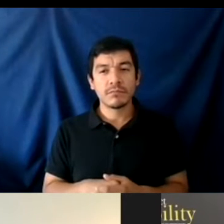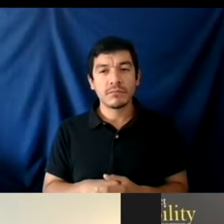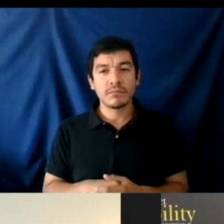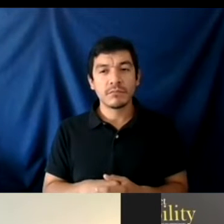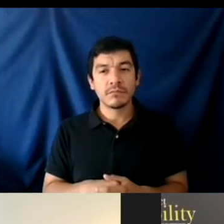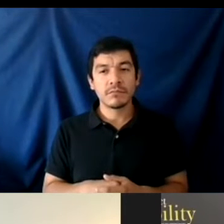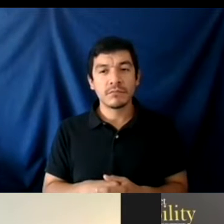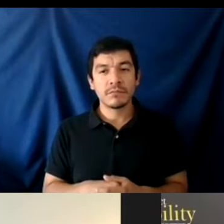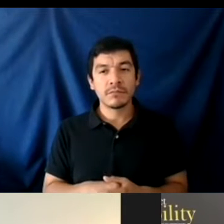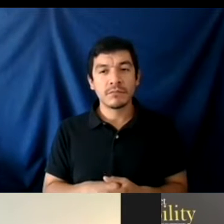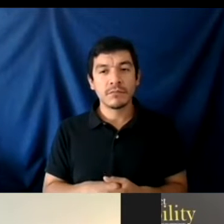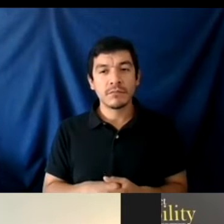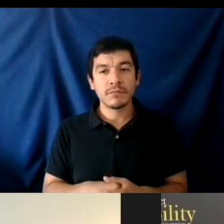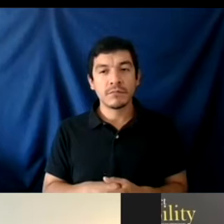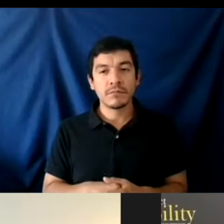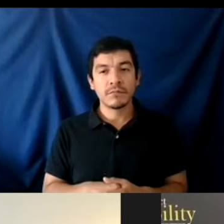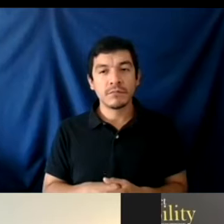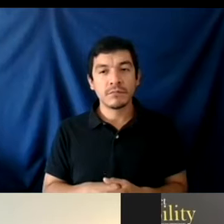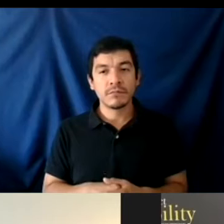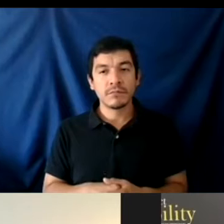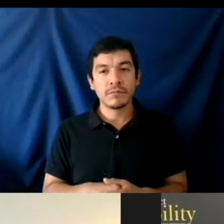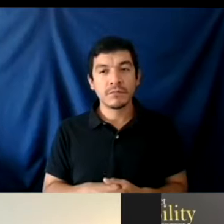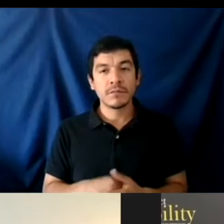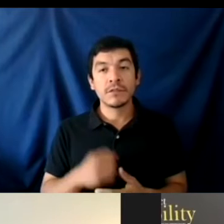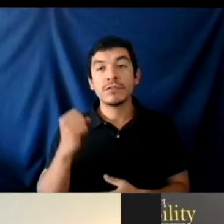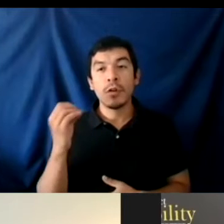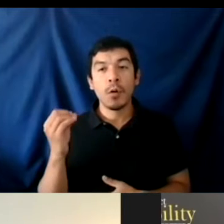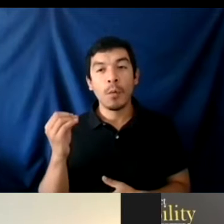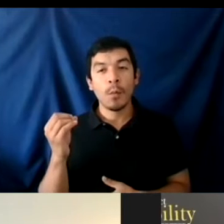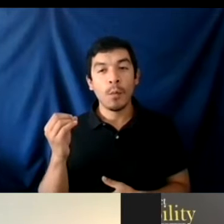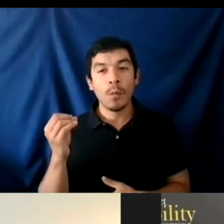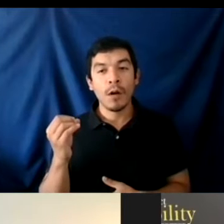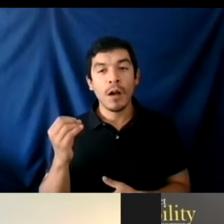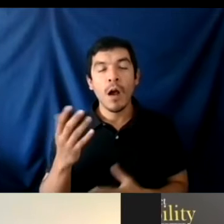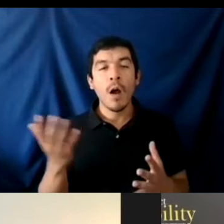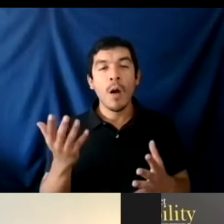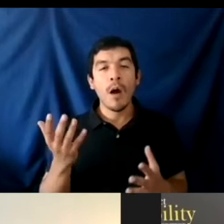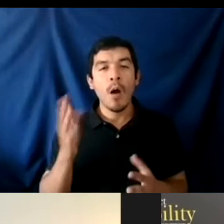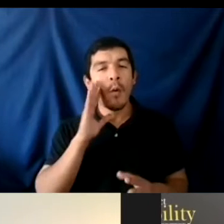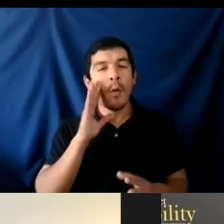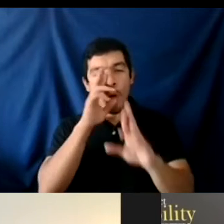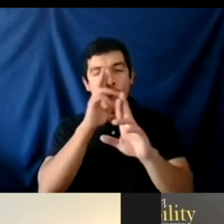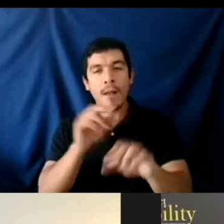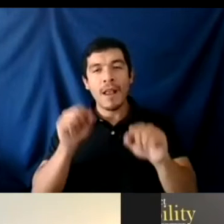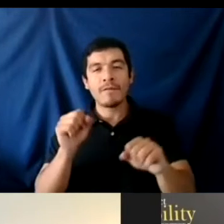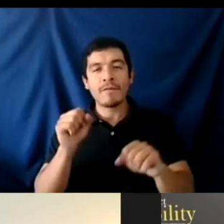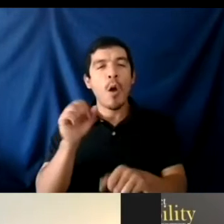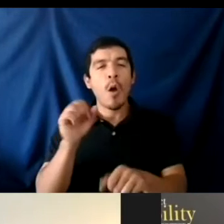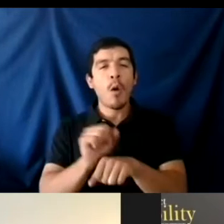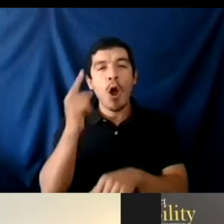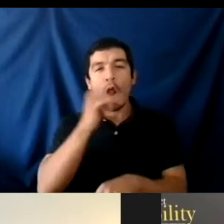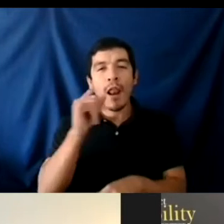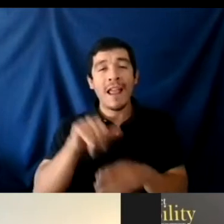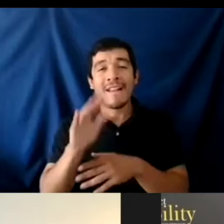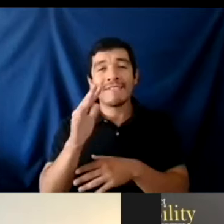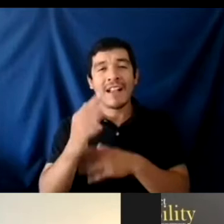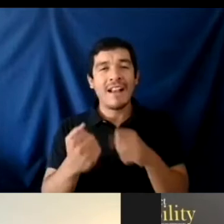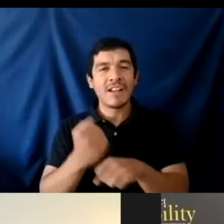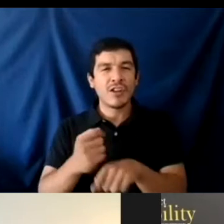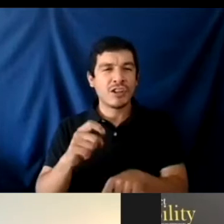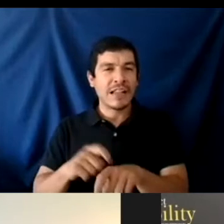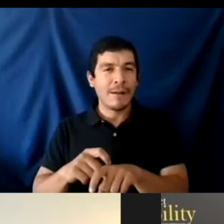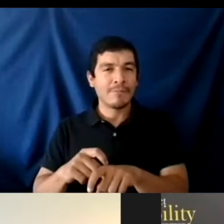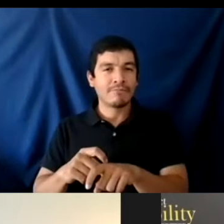Looking for questions. So what will RespectAbility's work look like in 5 years' time? How will